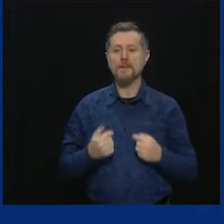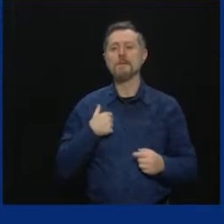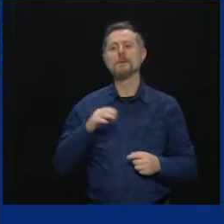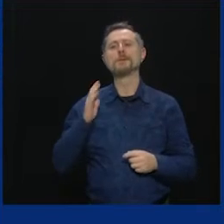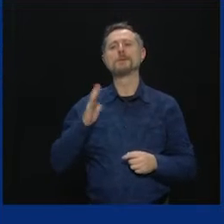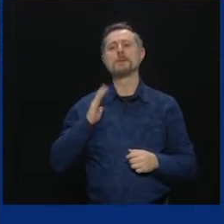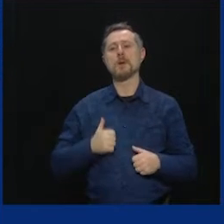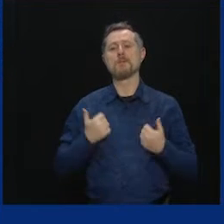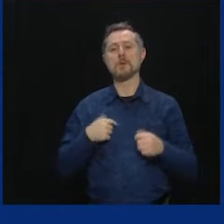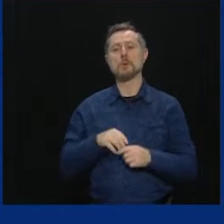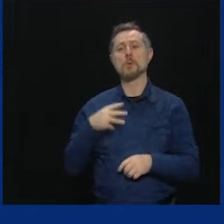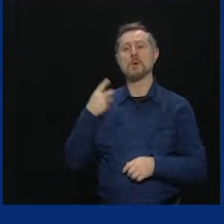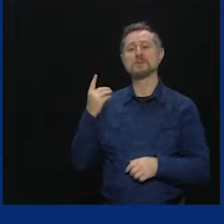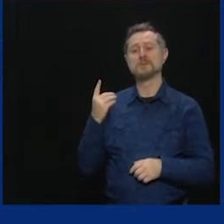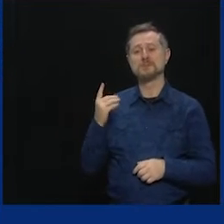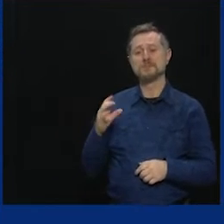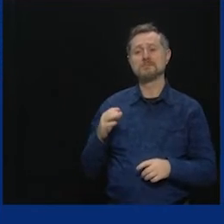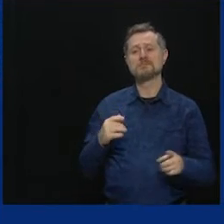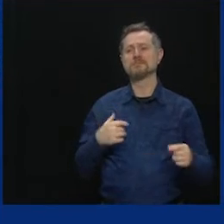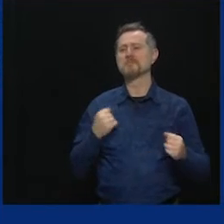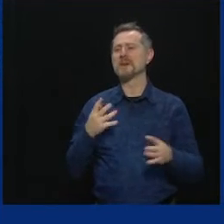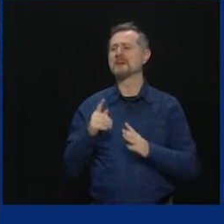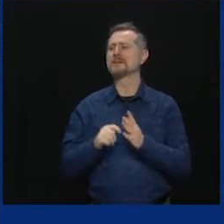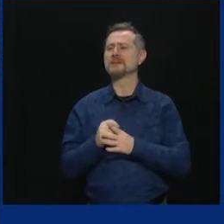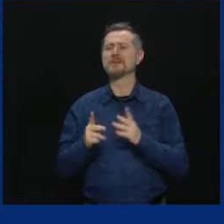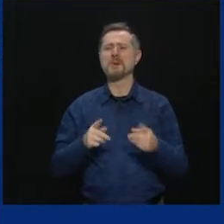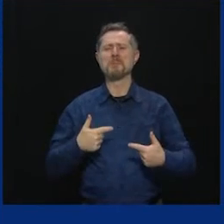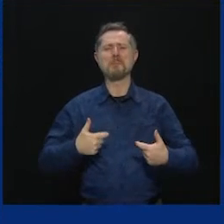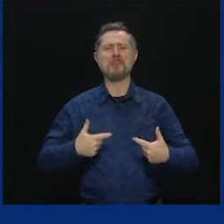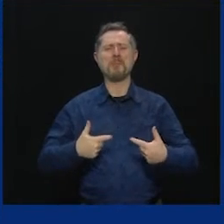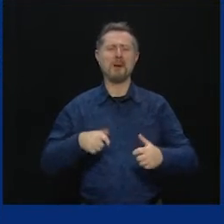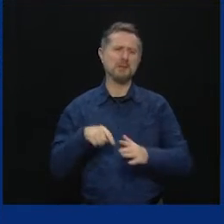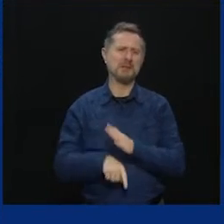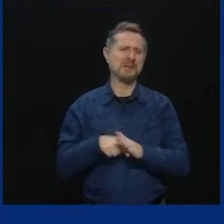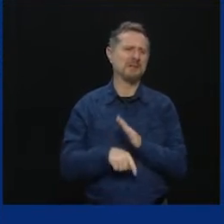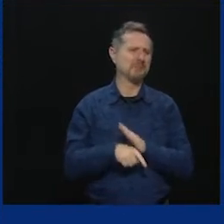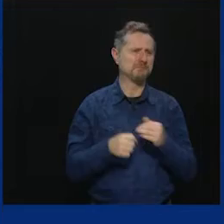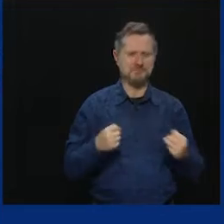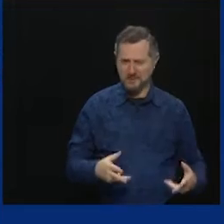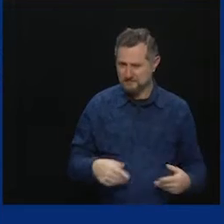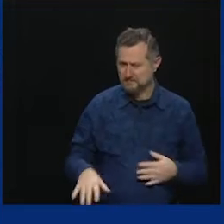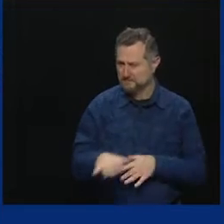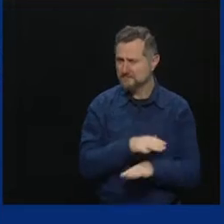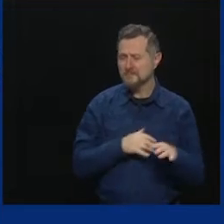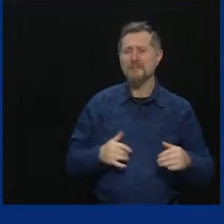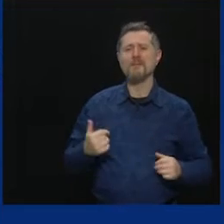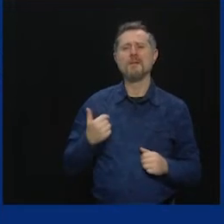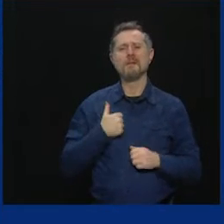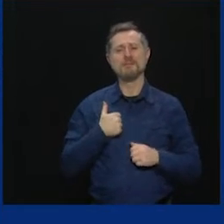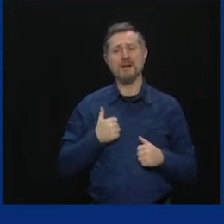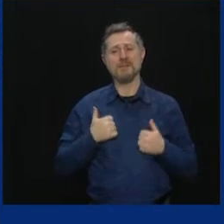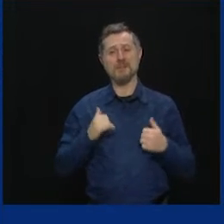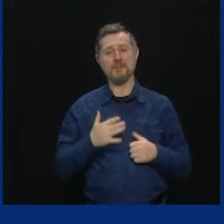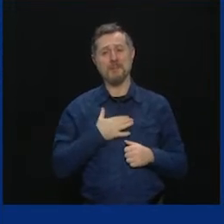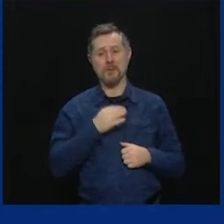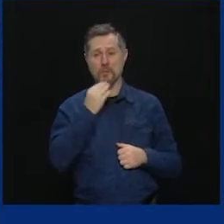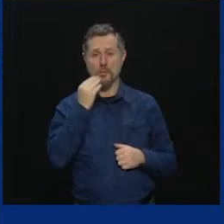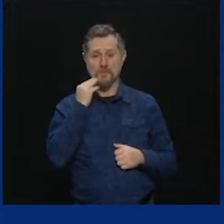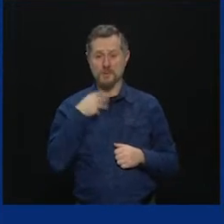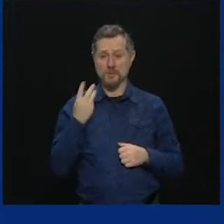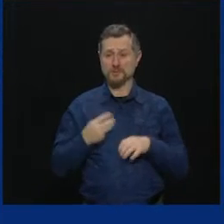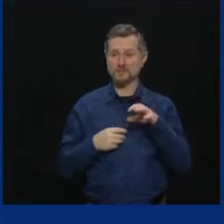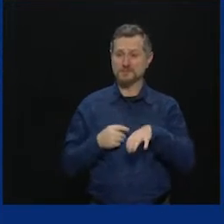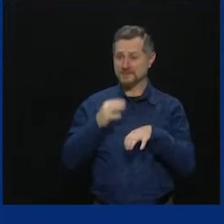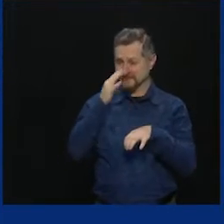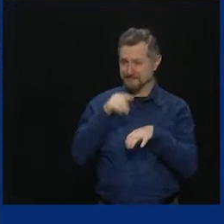nation at the time. Right around the corner from where I lived, near the University of District Columbia, a triple homicide not far